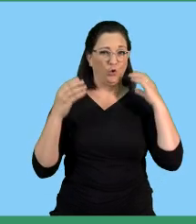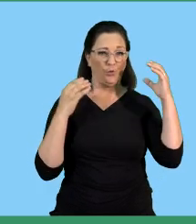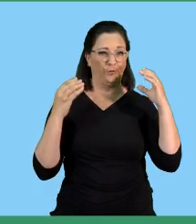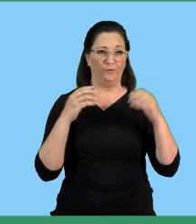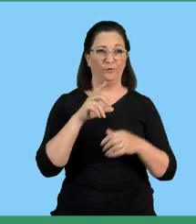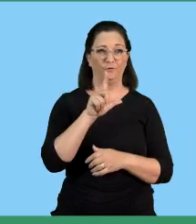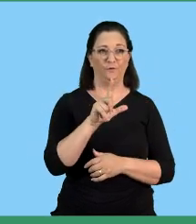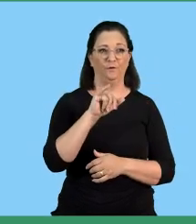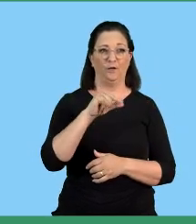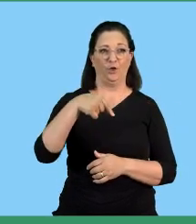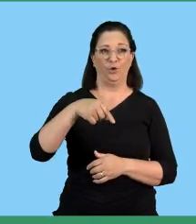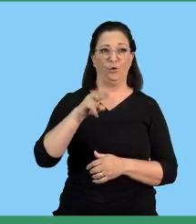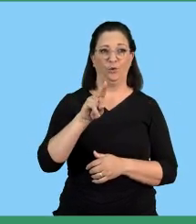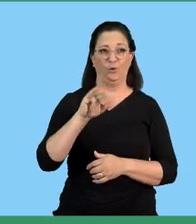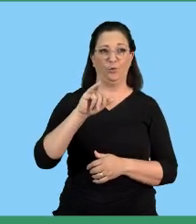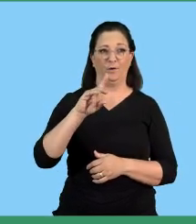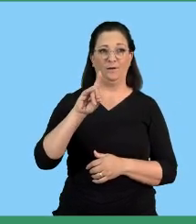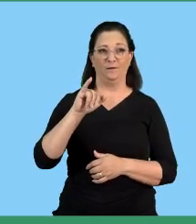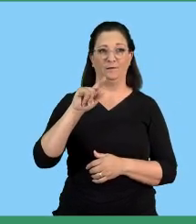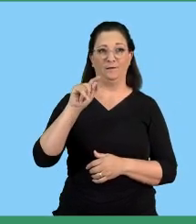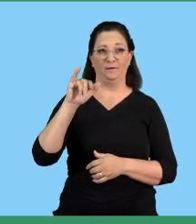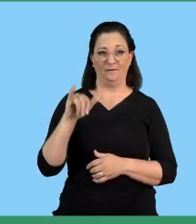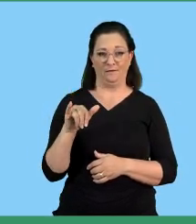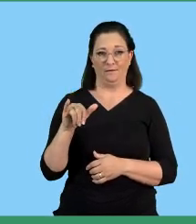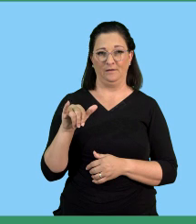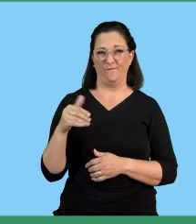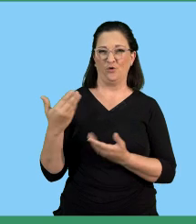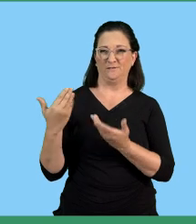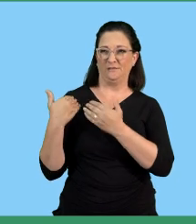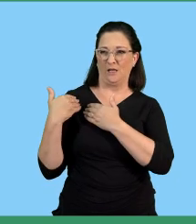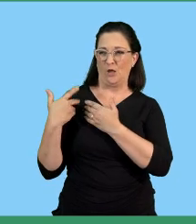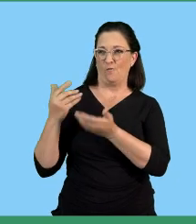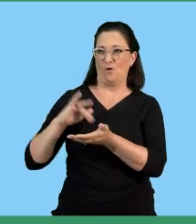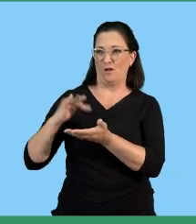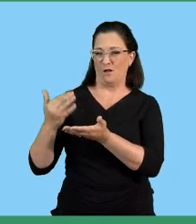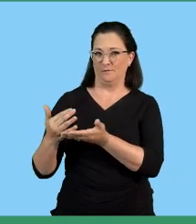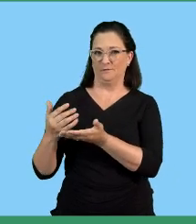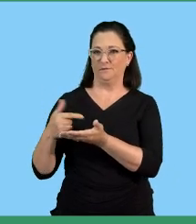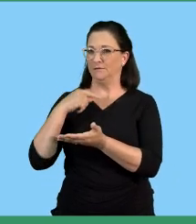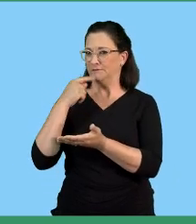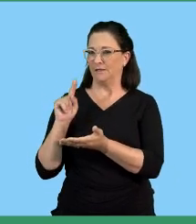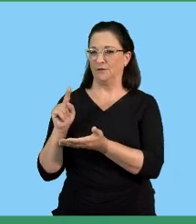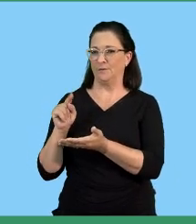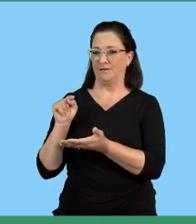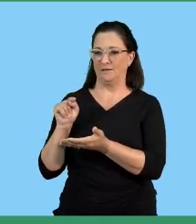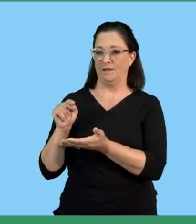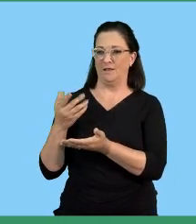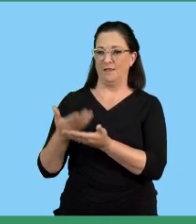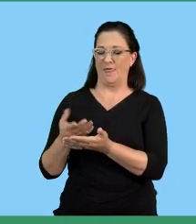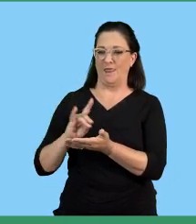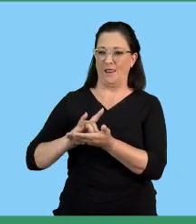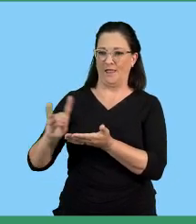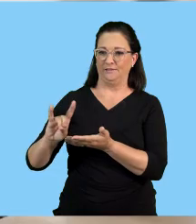which is it's basically in securities or investment, whereby it says the speed of converting